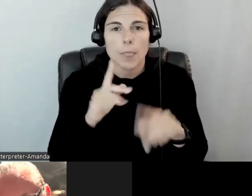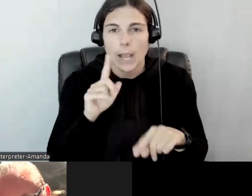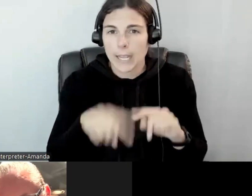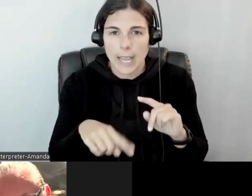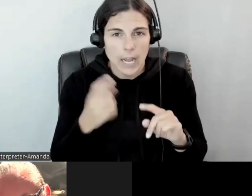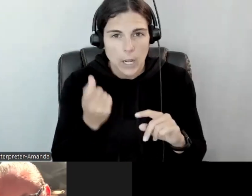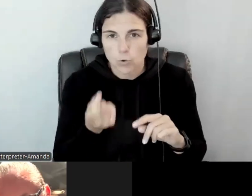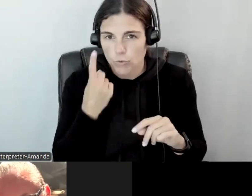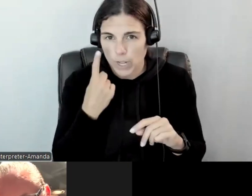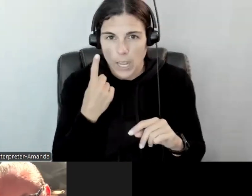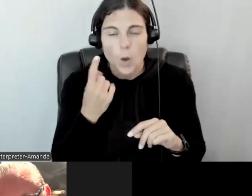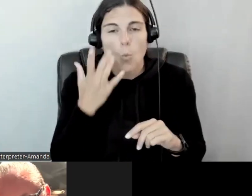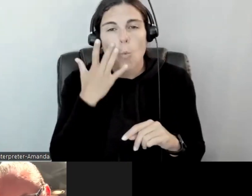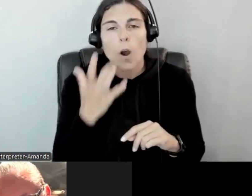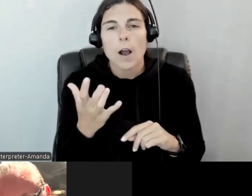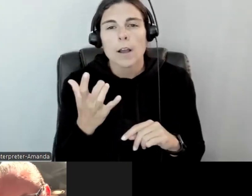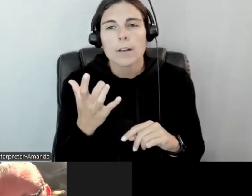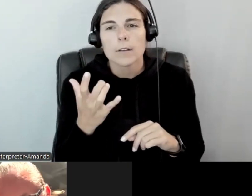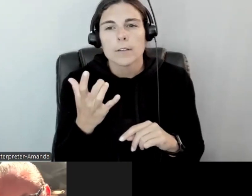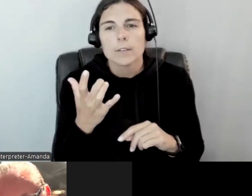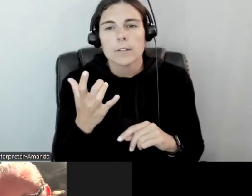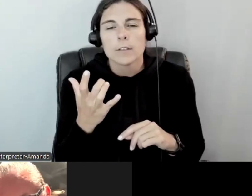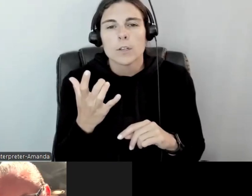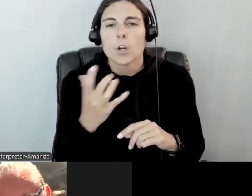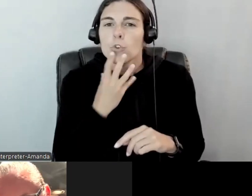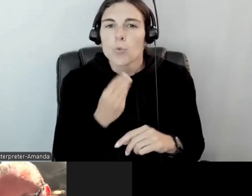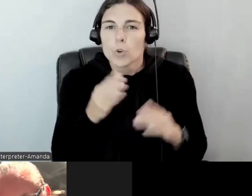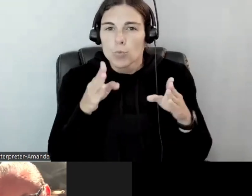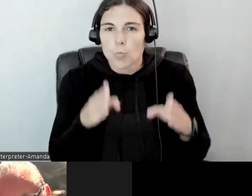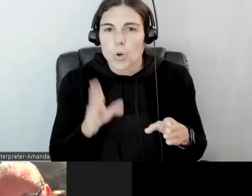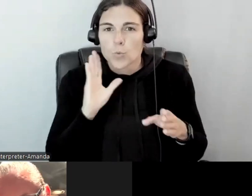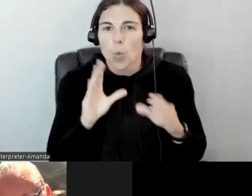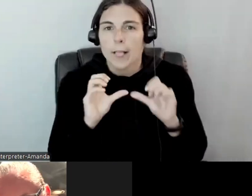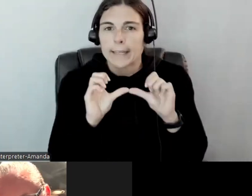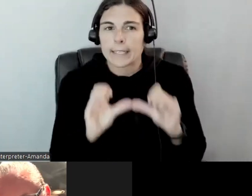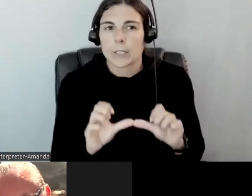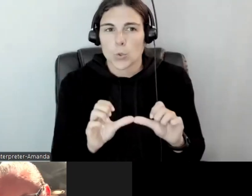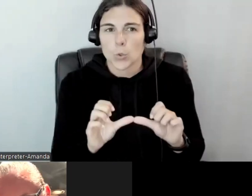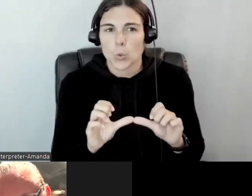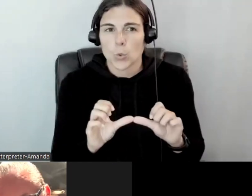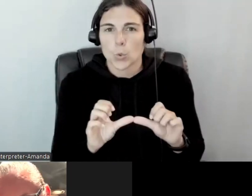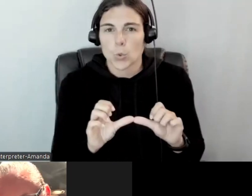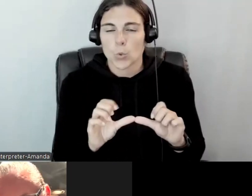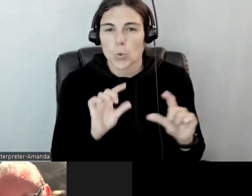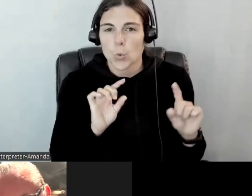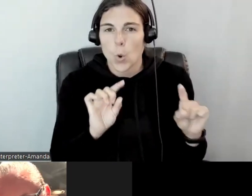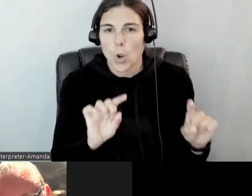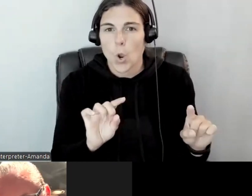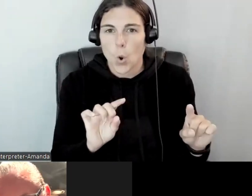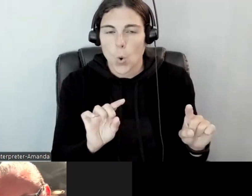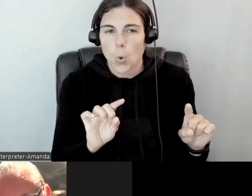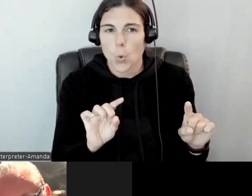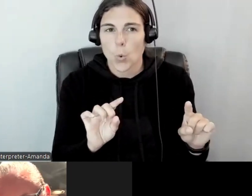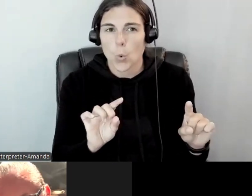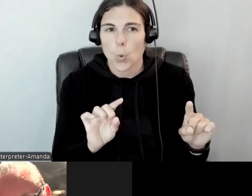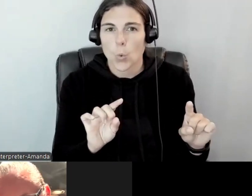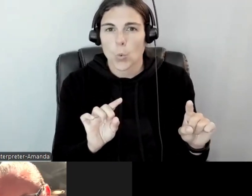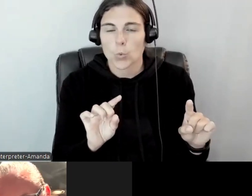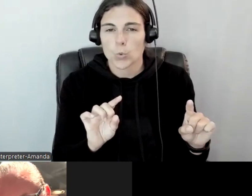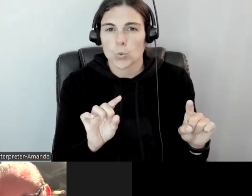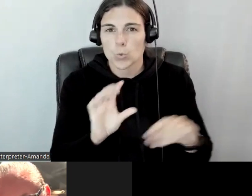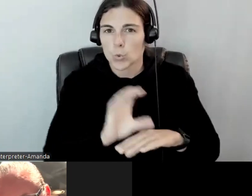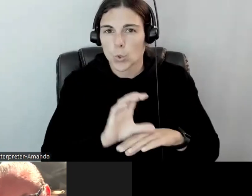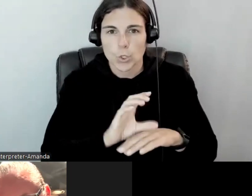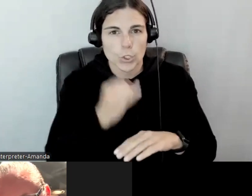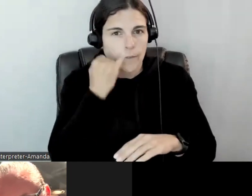understand why a Jewish person would continue to attend services when they don't